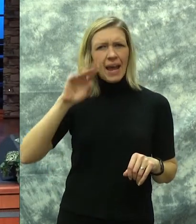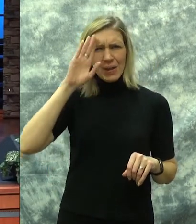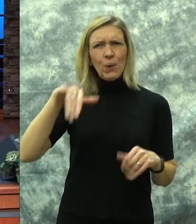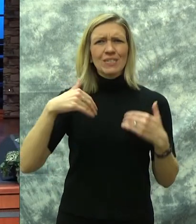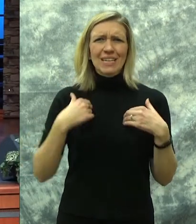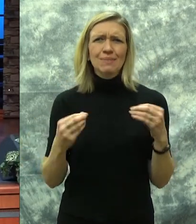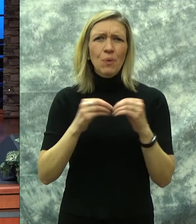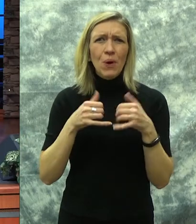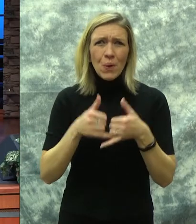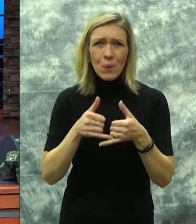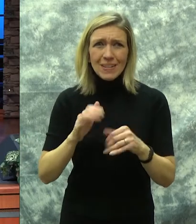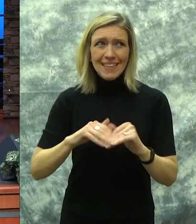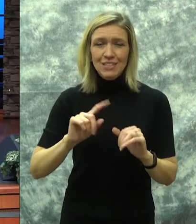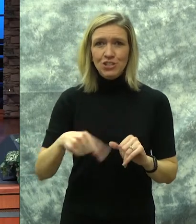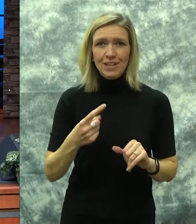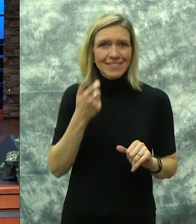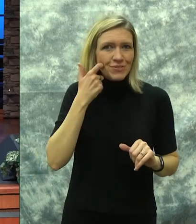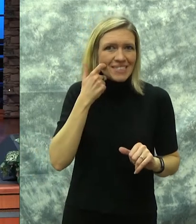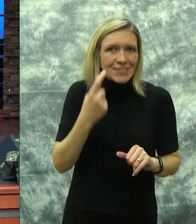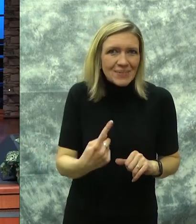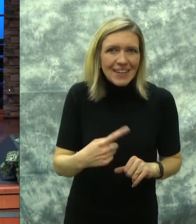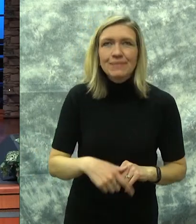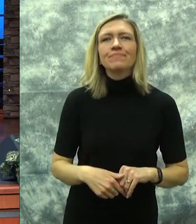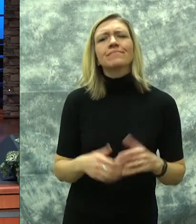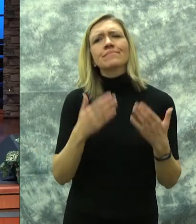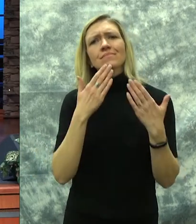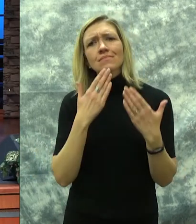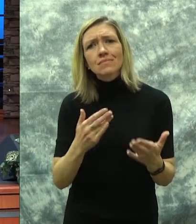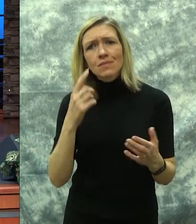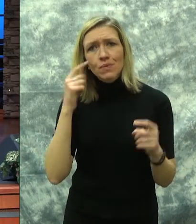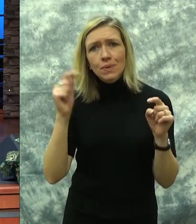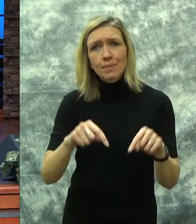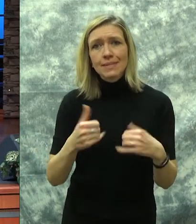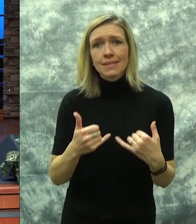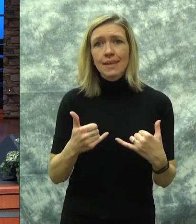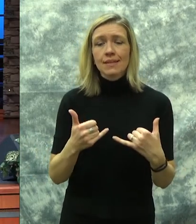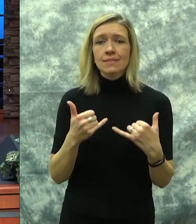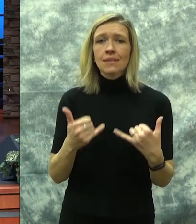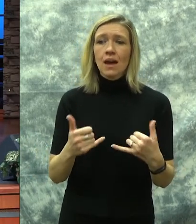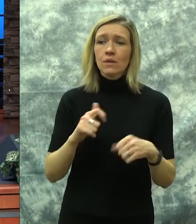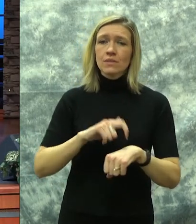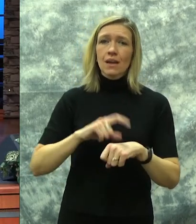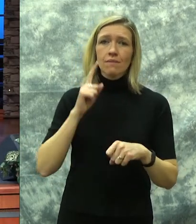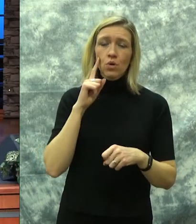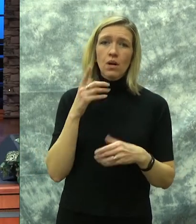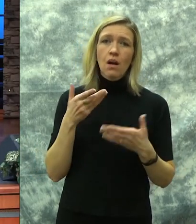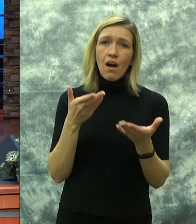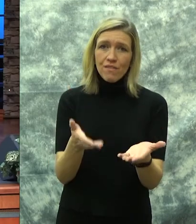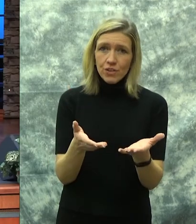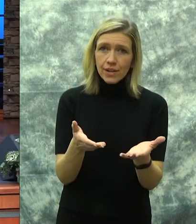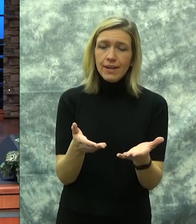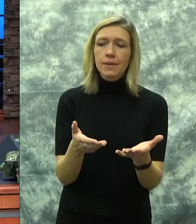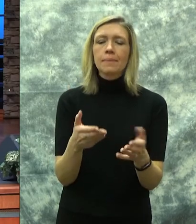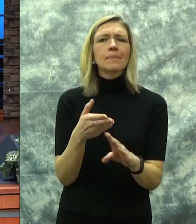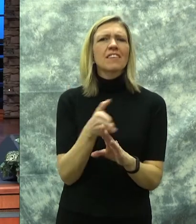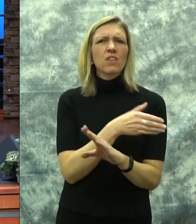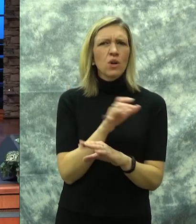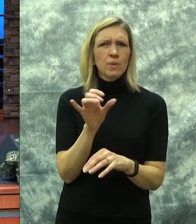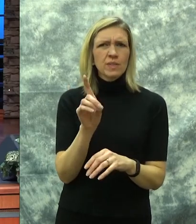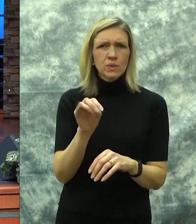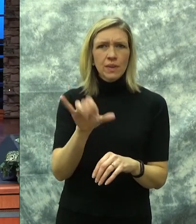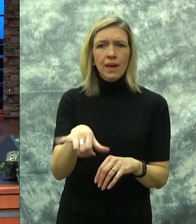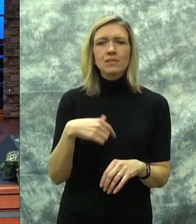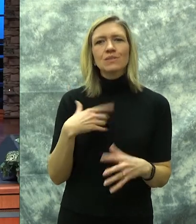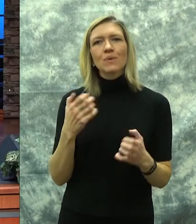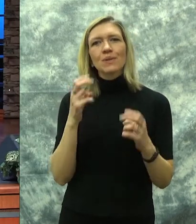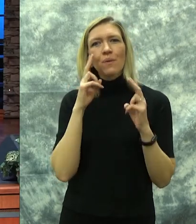one. Thank you for being here today, everyone. We're moving into our time of offering, but before we do, I just want to take a moment to honor all our Sunday